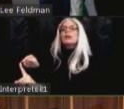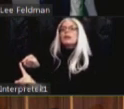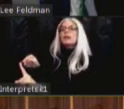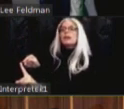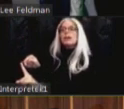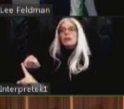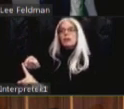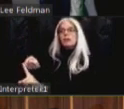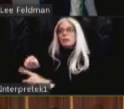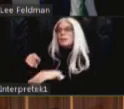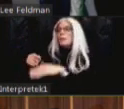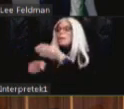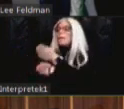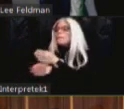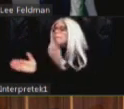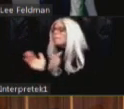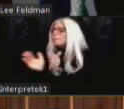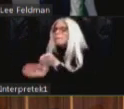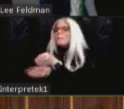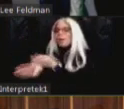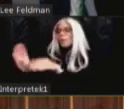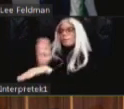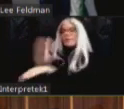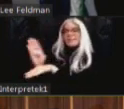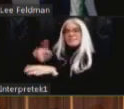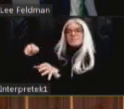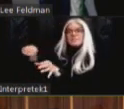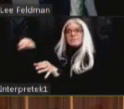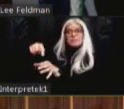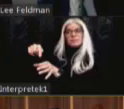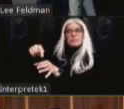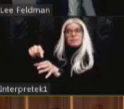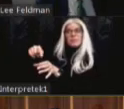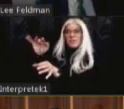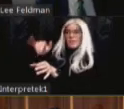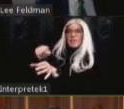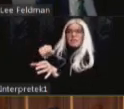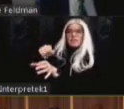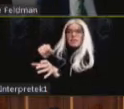or how equitably it would be to some businesses. Was that ever accomplished?